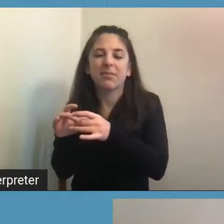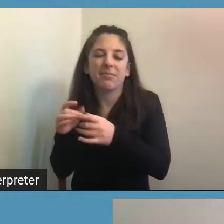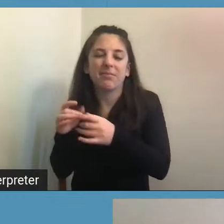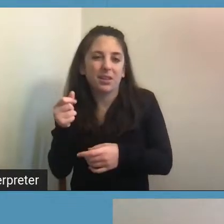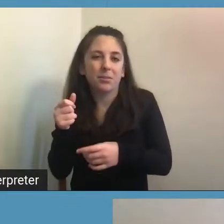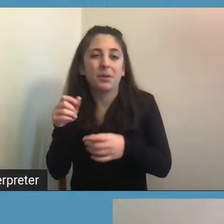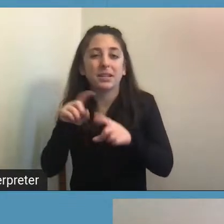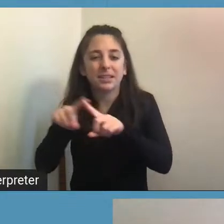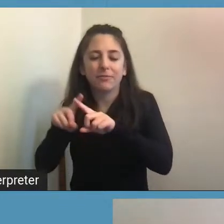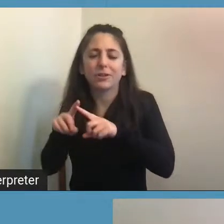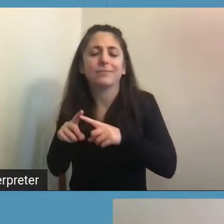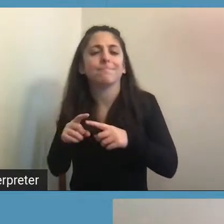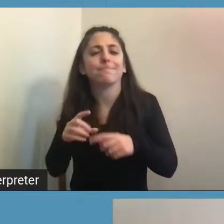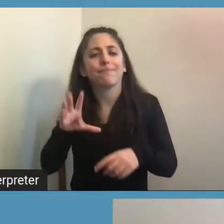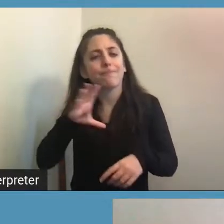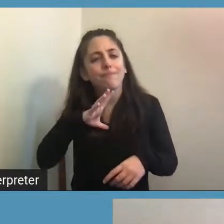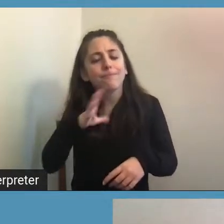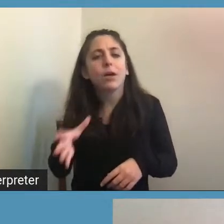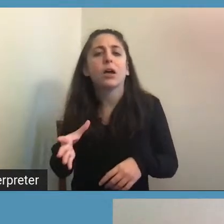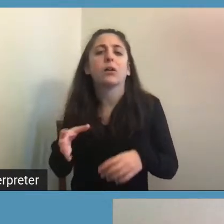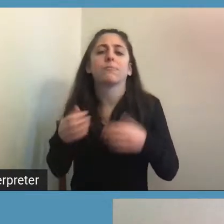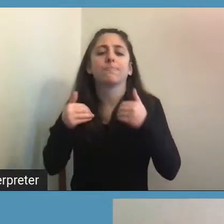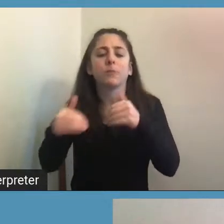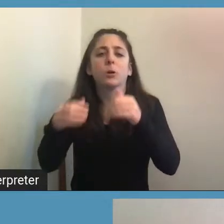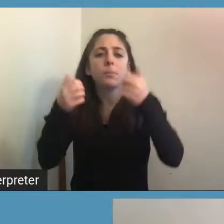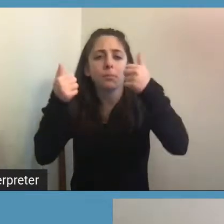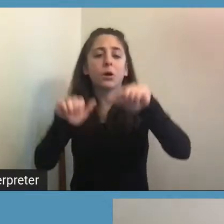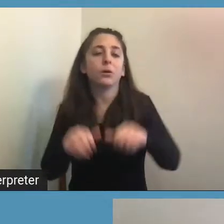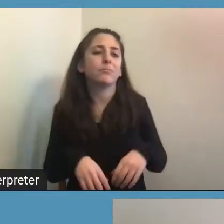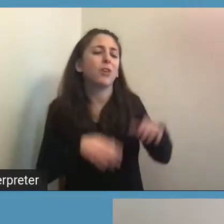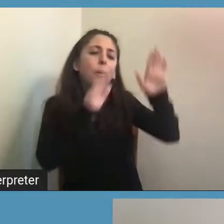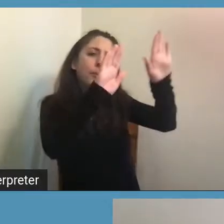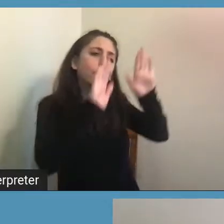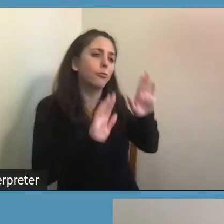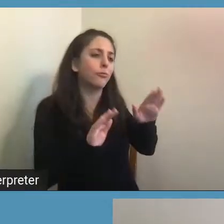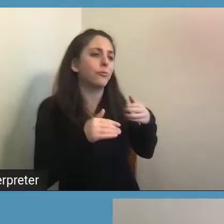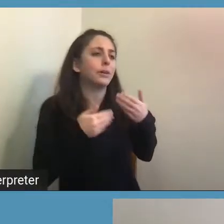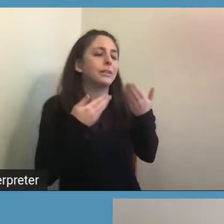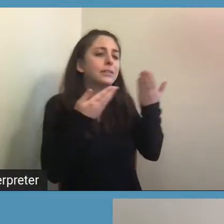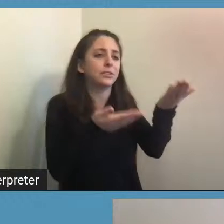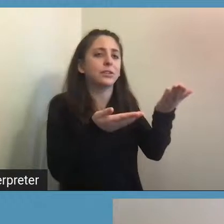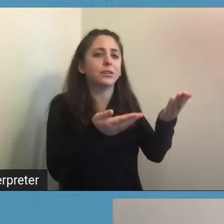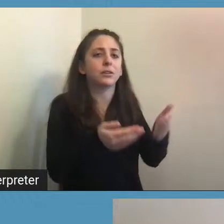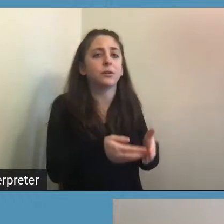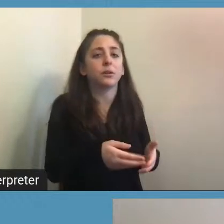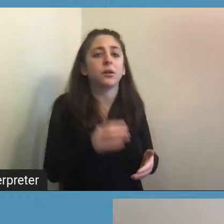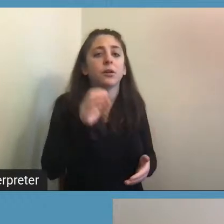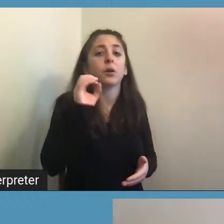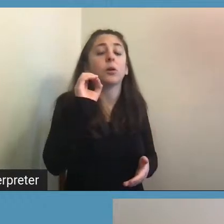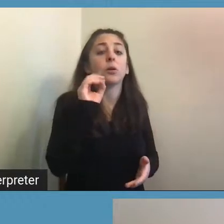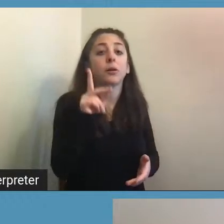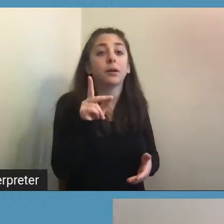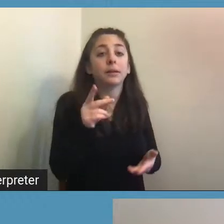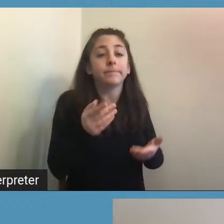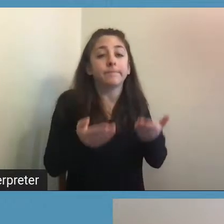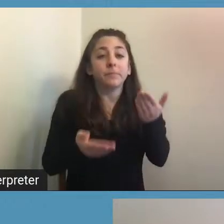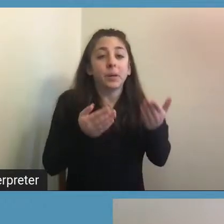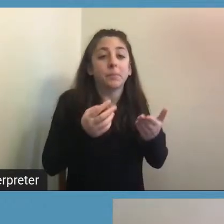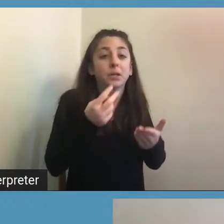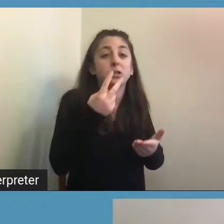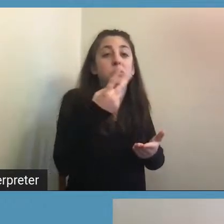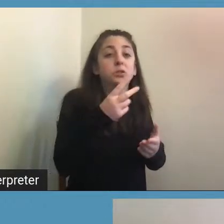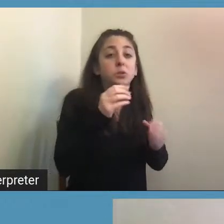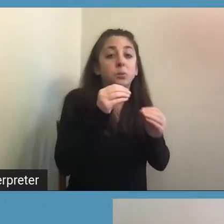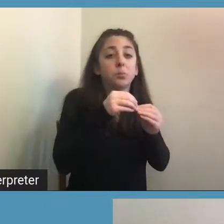needs. It's great advice. Um, okay, we probably got time for maybe two more